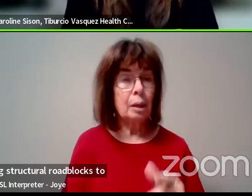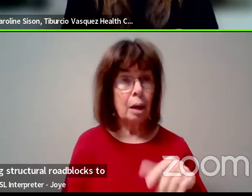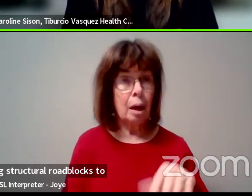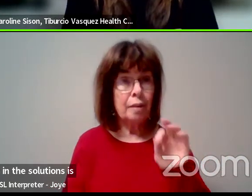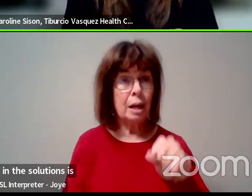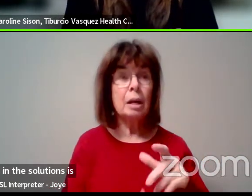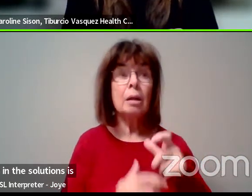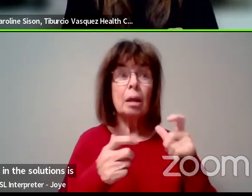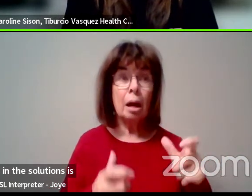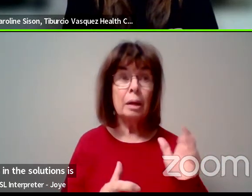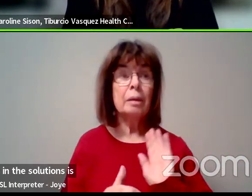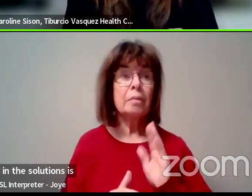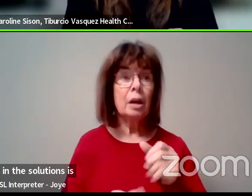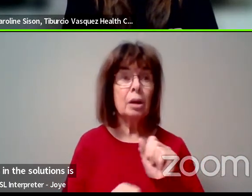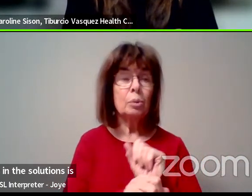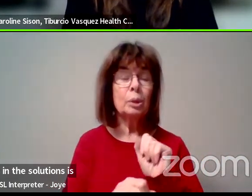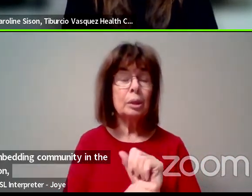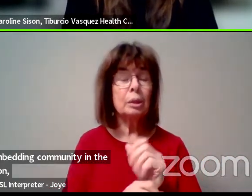is doing a lot of these